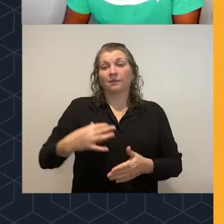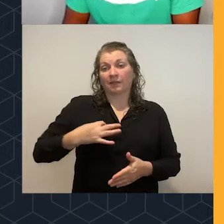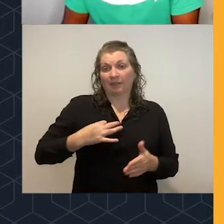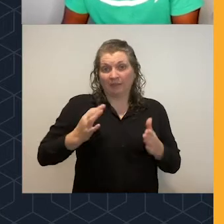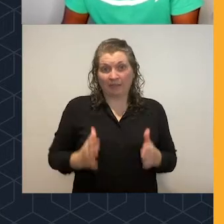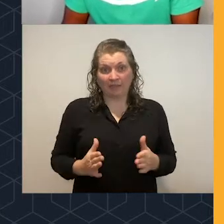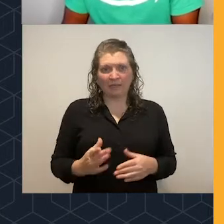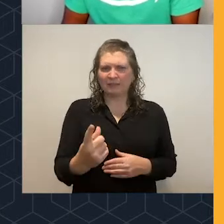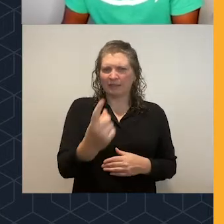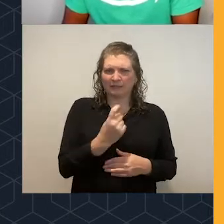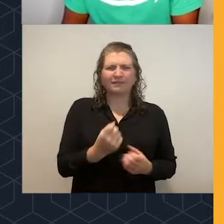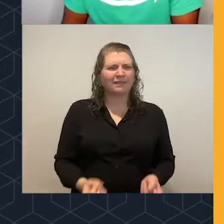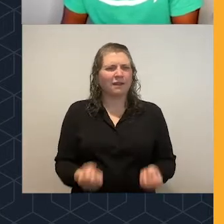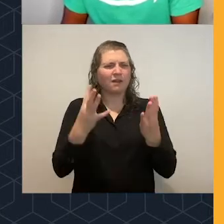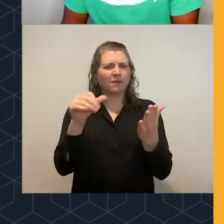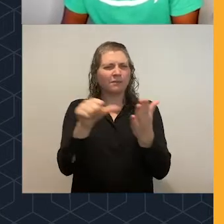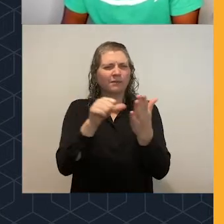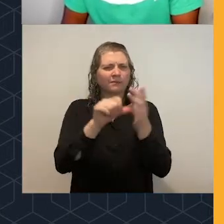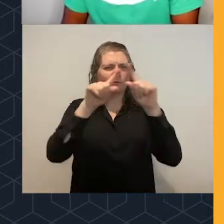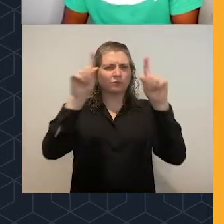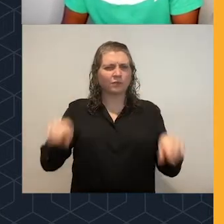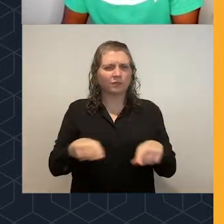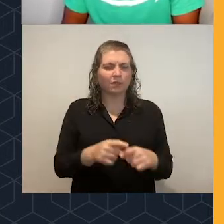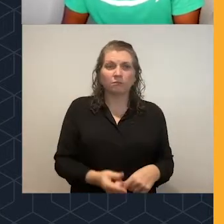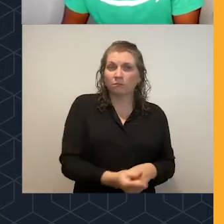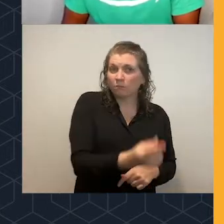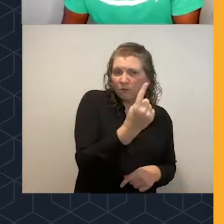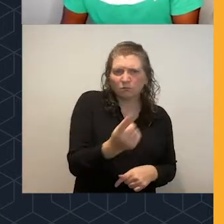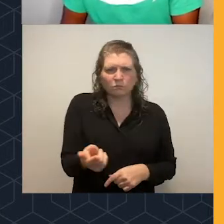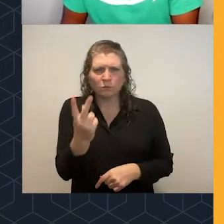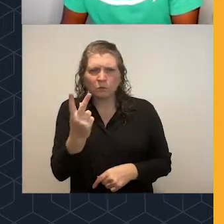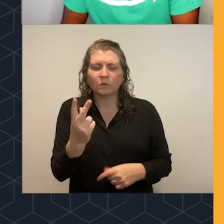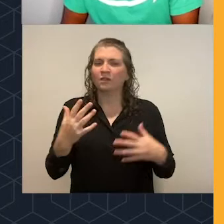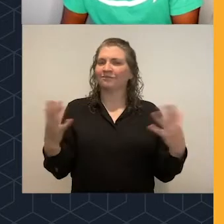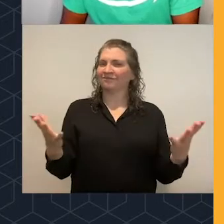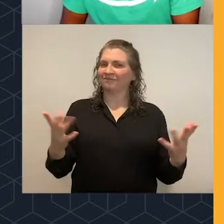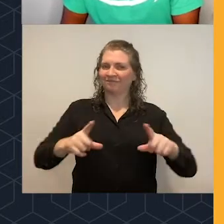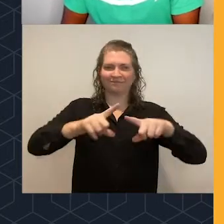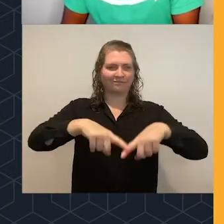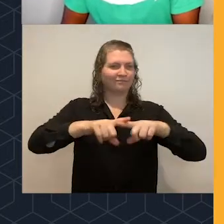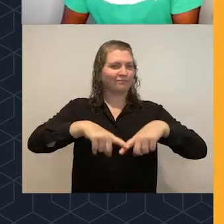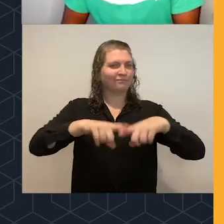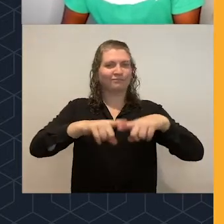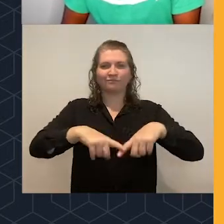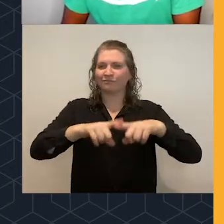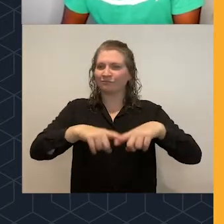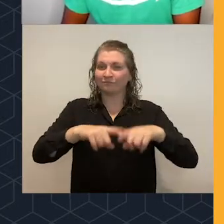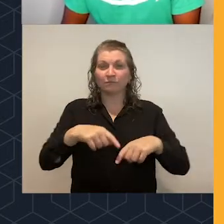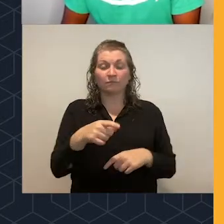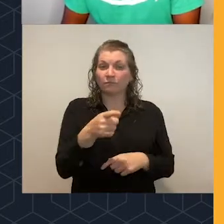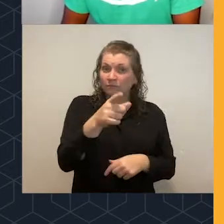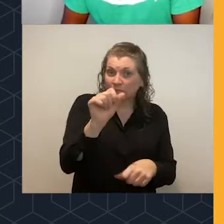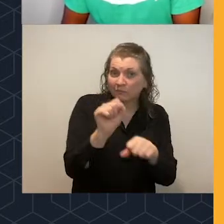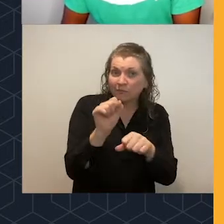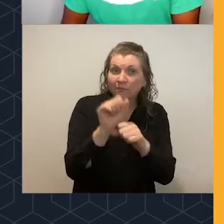SQL, the R, the Tableau to really highlight that on your resume. And then keep it concise. You know, ideally candidates will reach out to